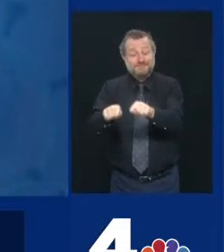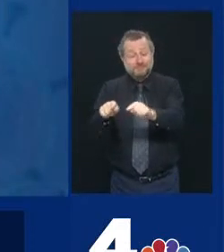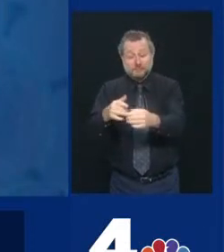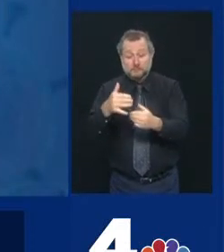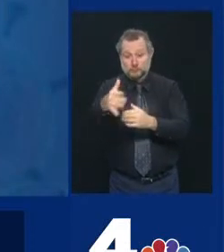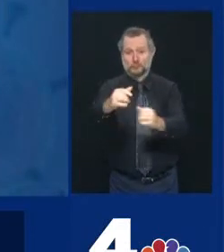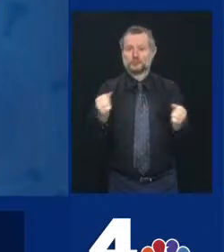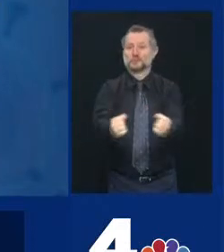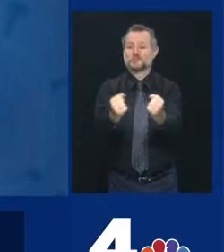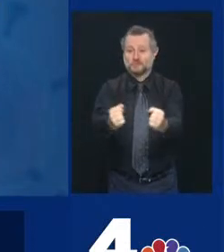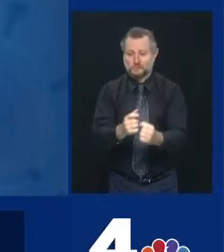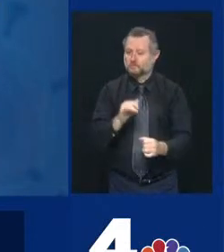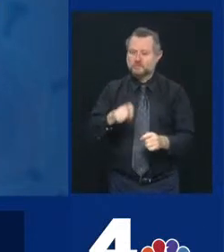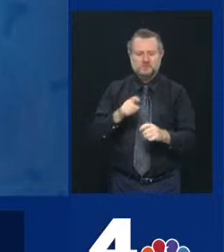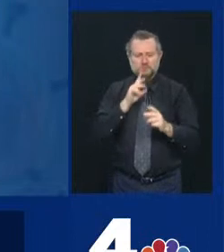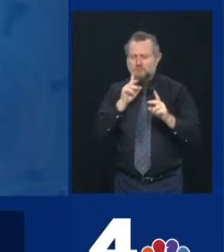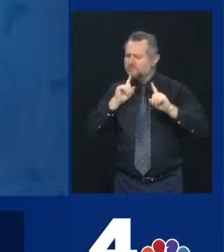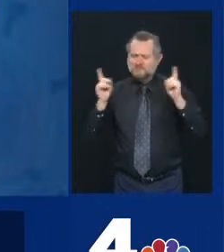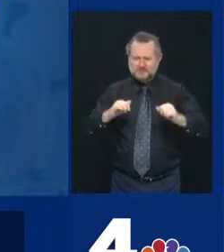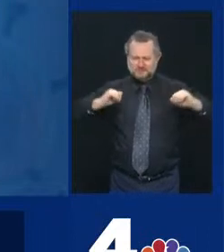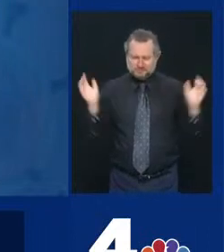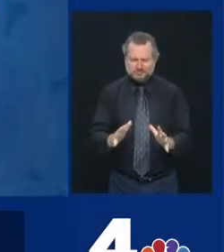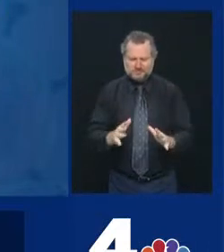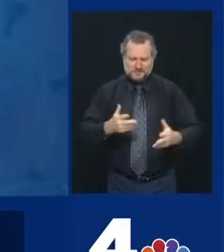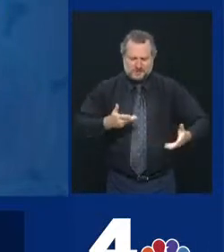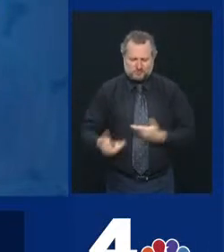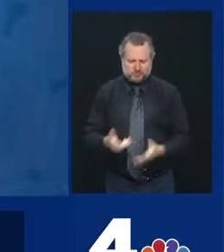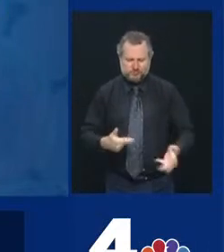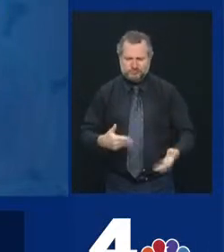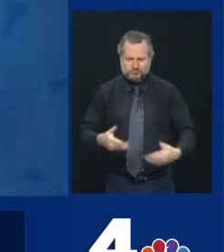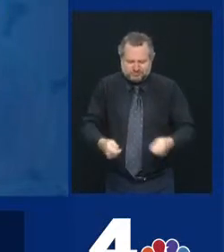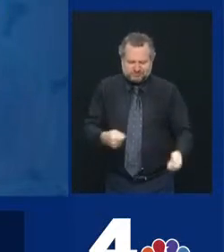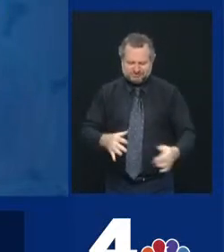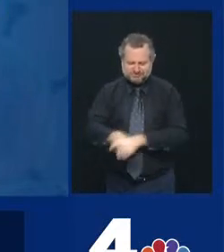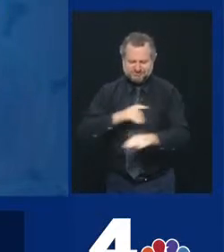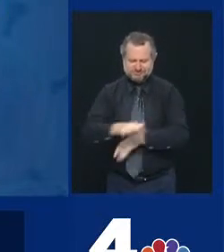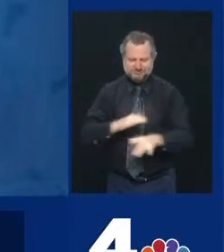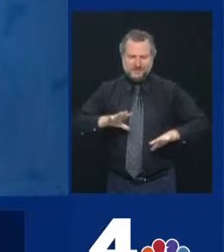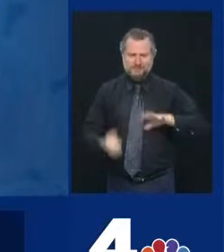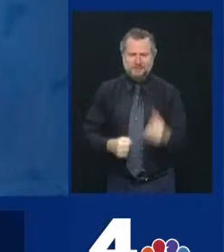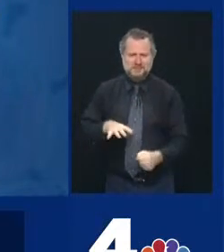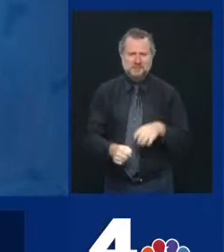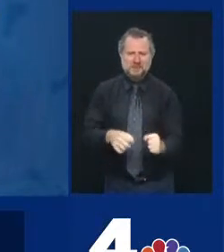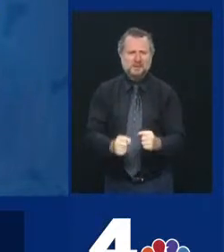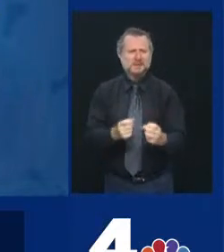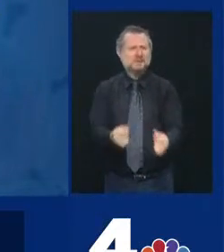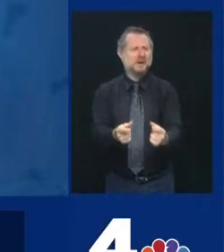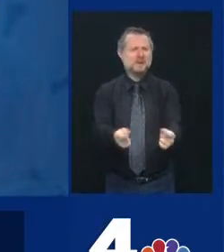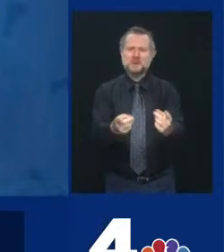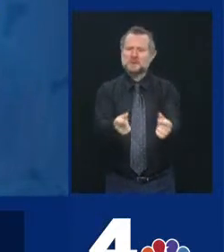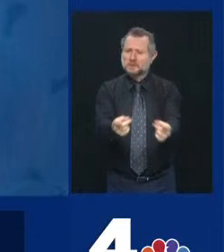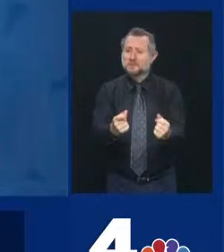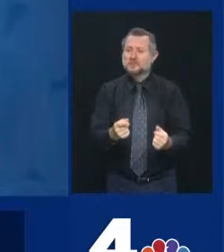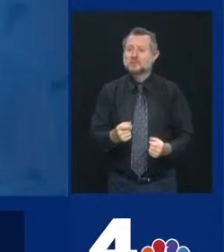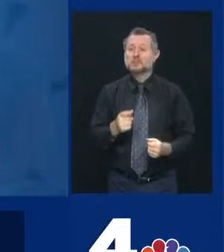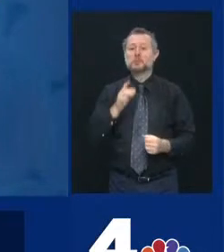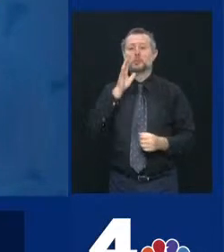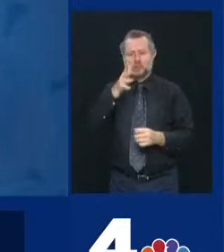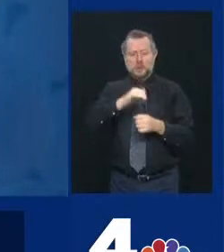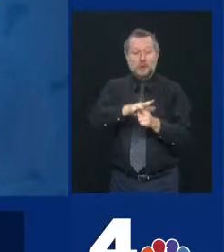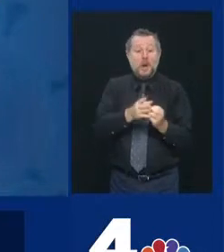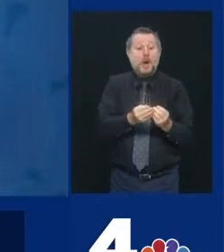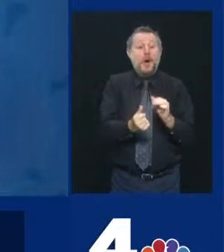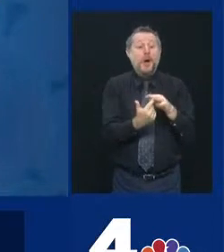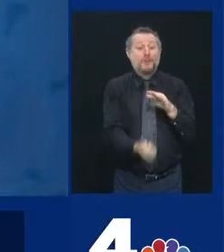We have to move fast, jump on top of that viral spread cluster, that microcluster, and they'll change